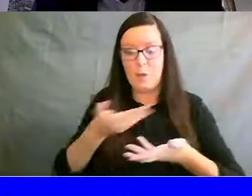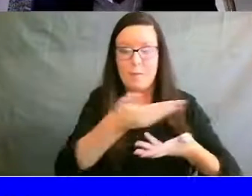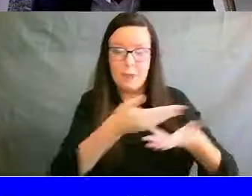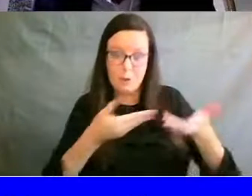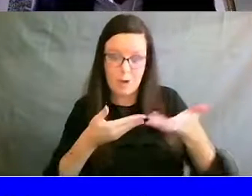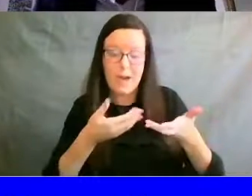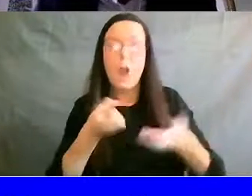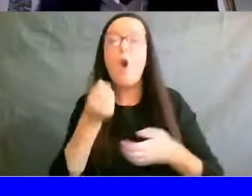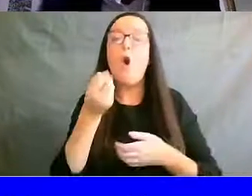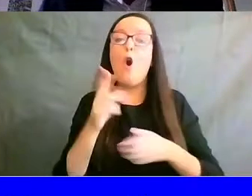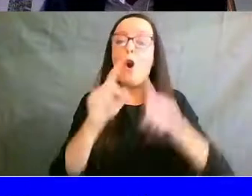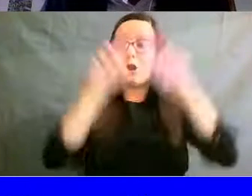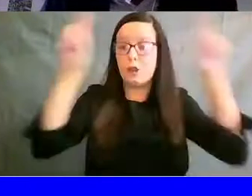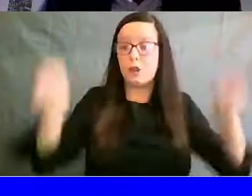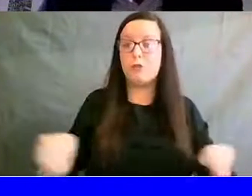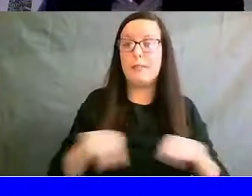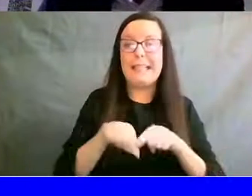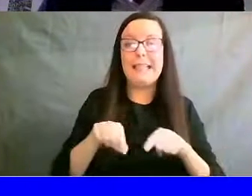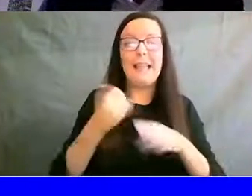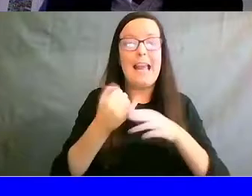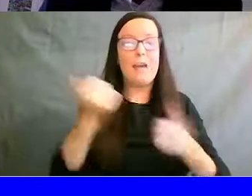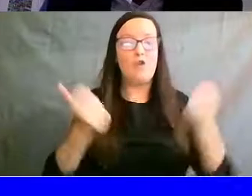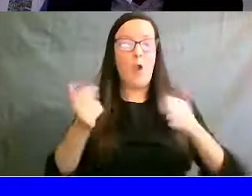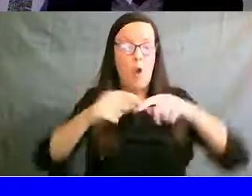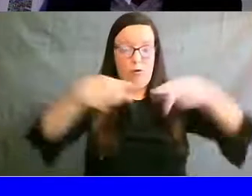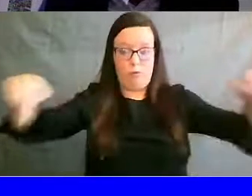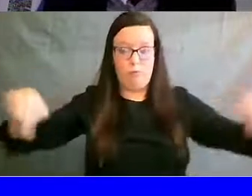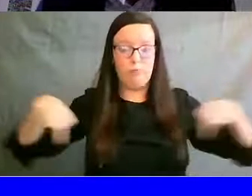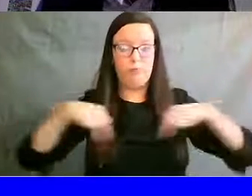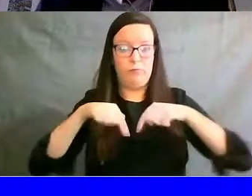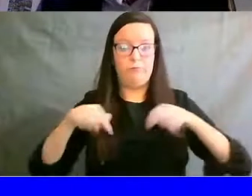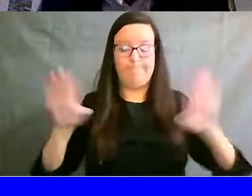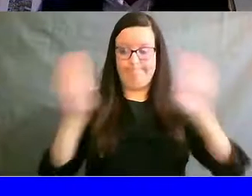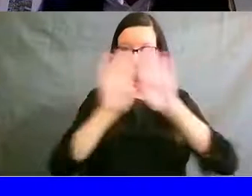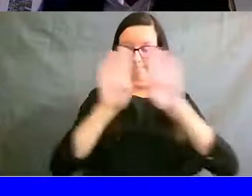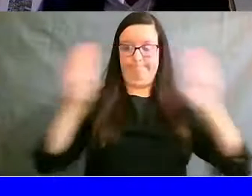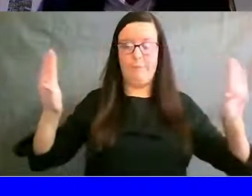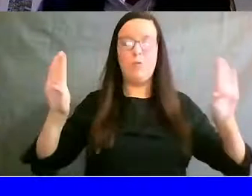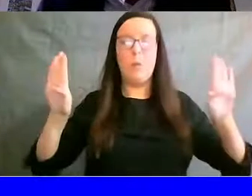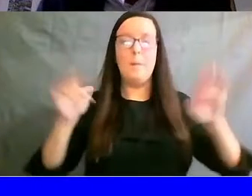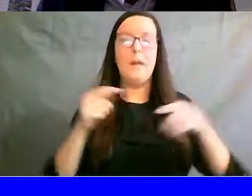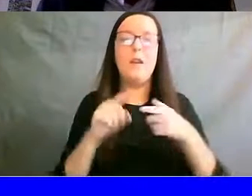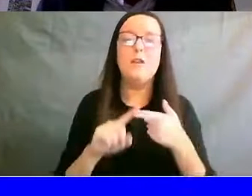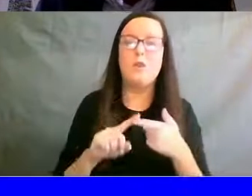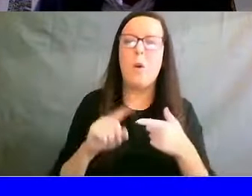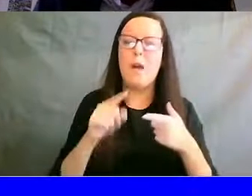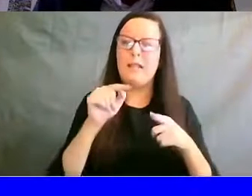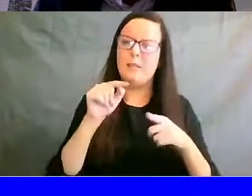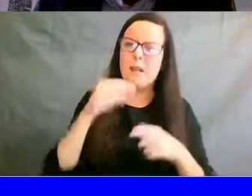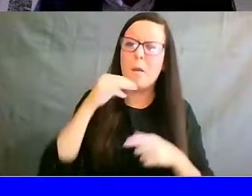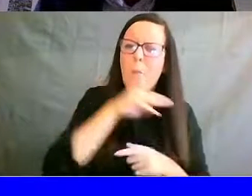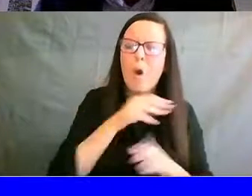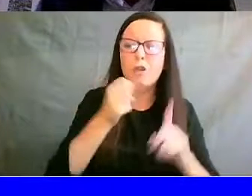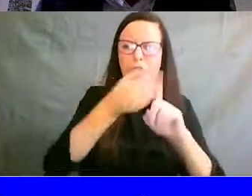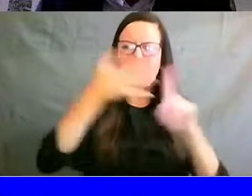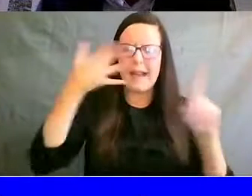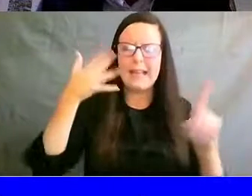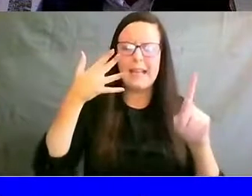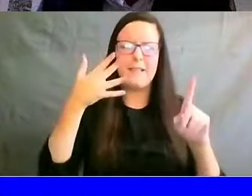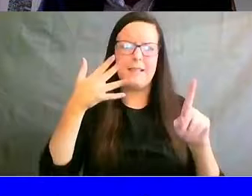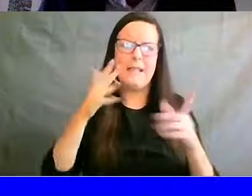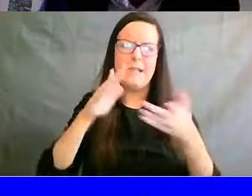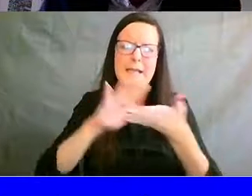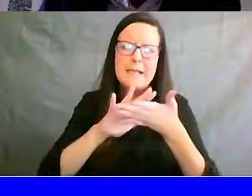again, this was a very welcome development in terms of recognizing the very damaging language that had